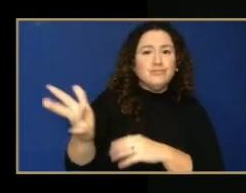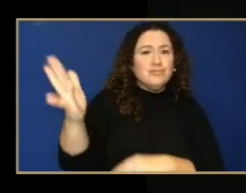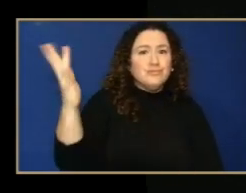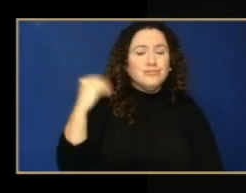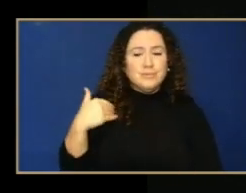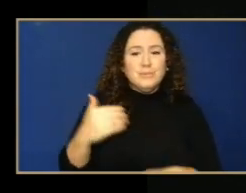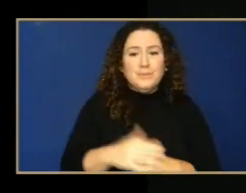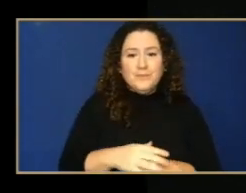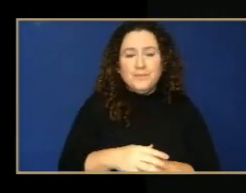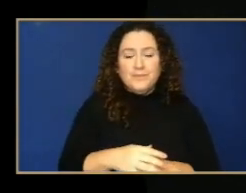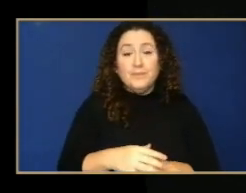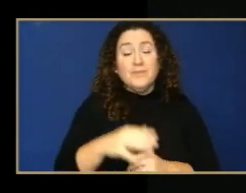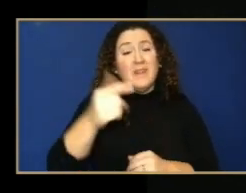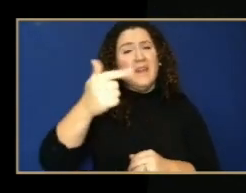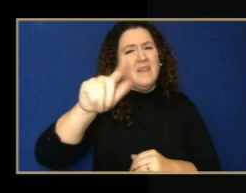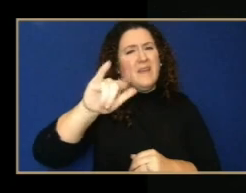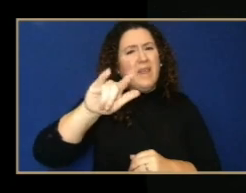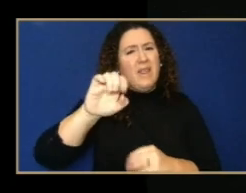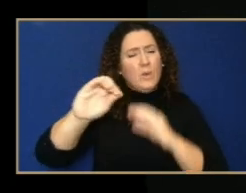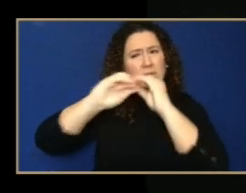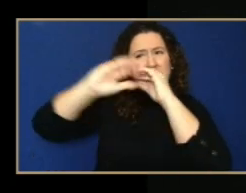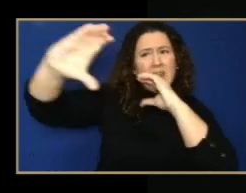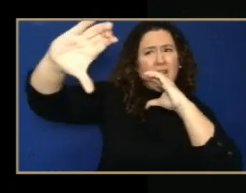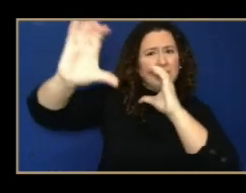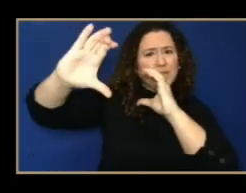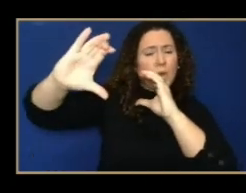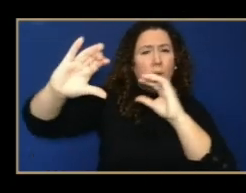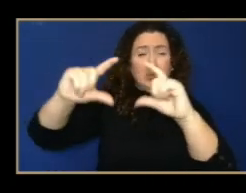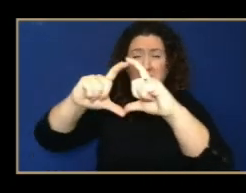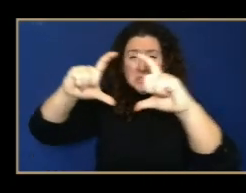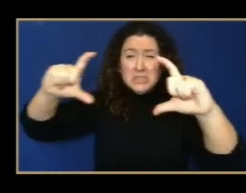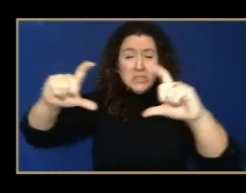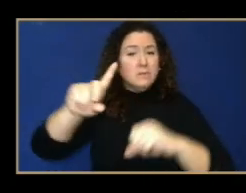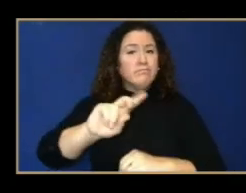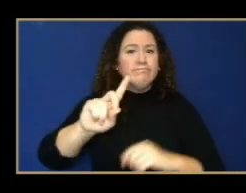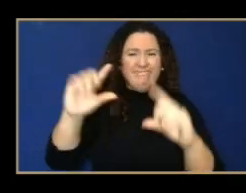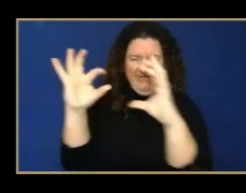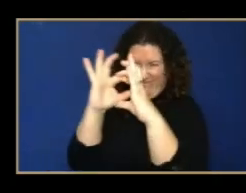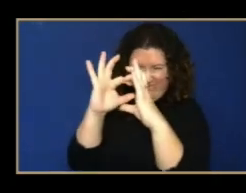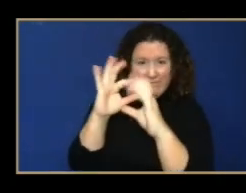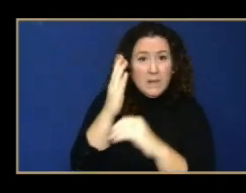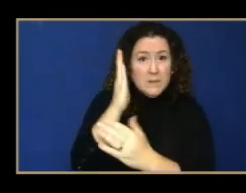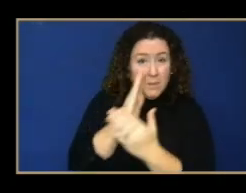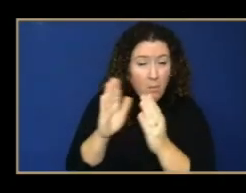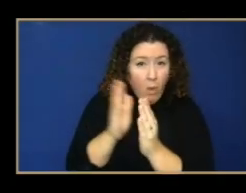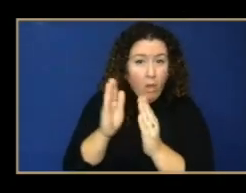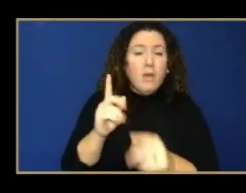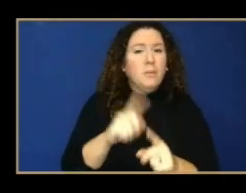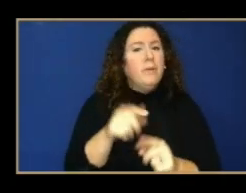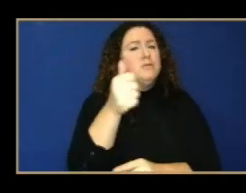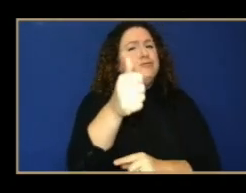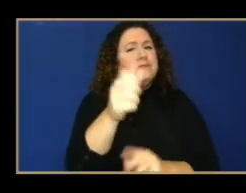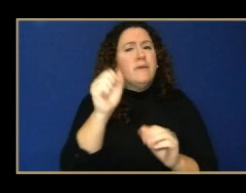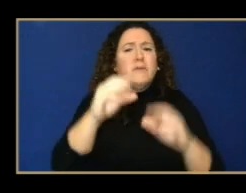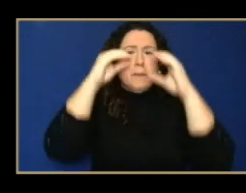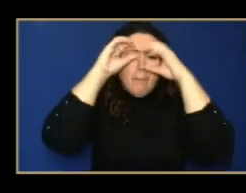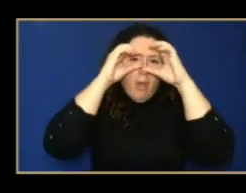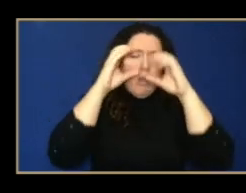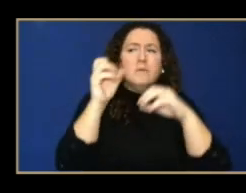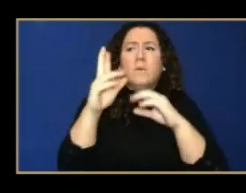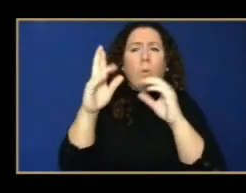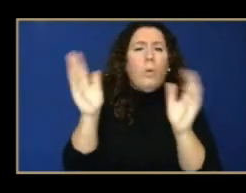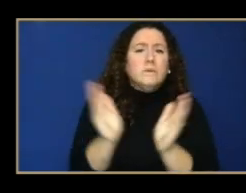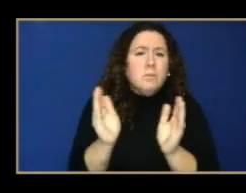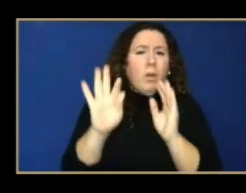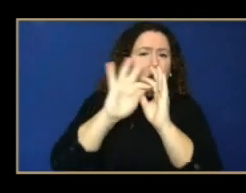front, and with a similarly sized telescope or binoculars or camera lens, you can see those moons very clearly now. Here's a couple of pictures where you can see the